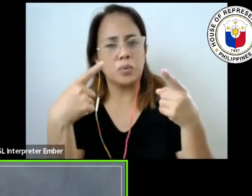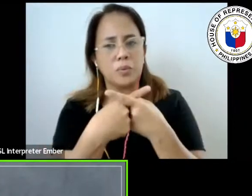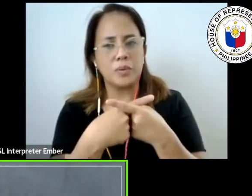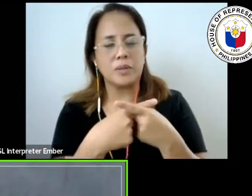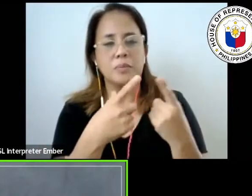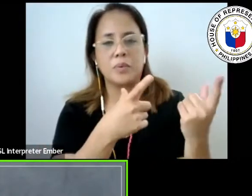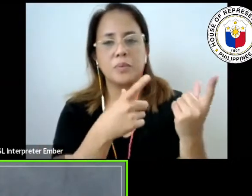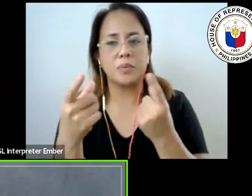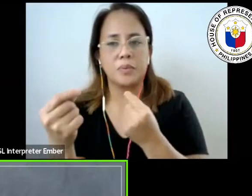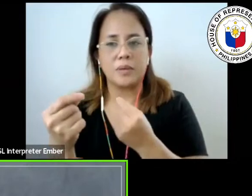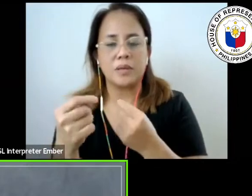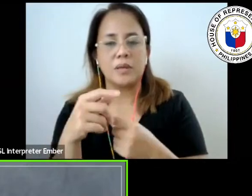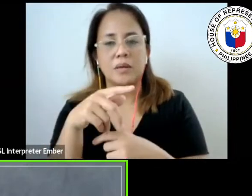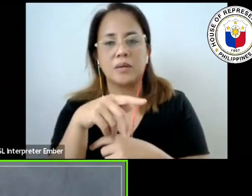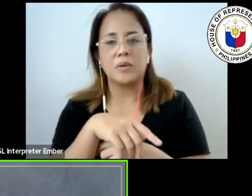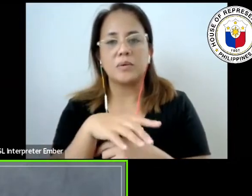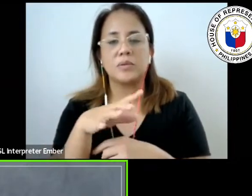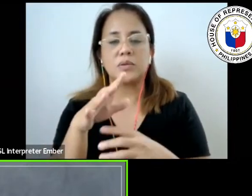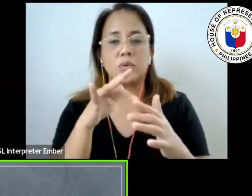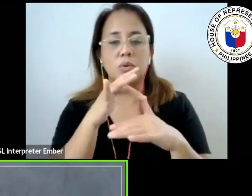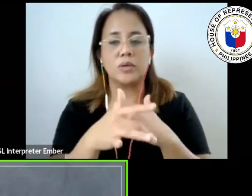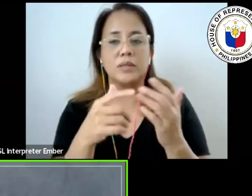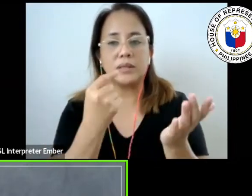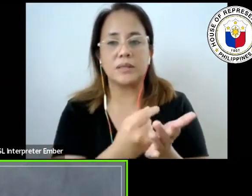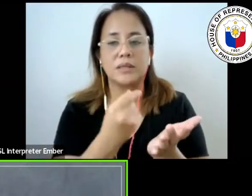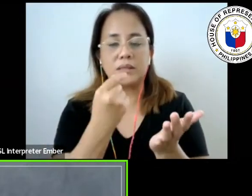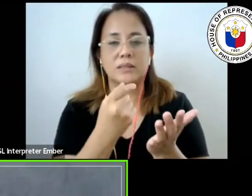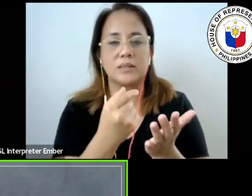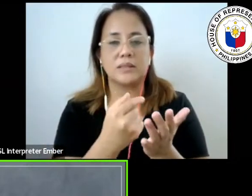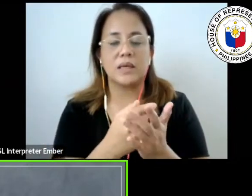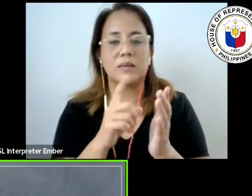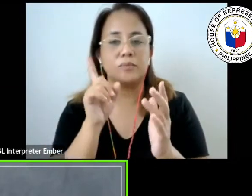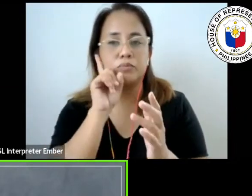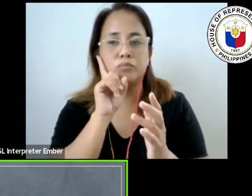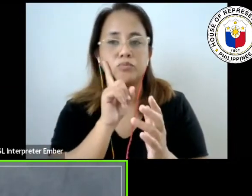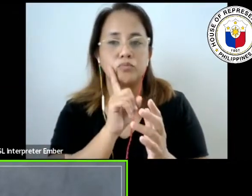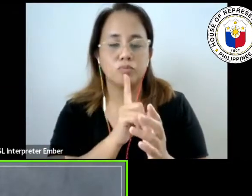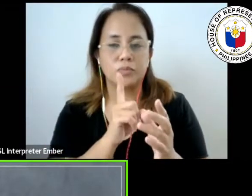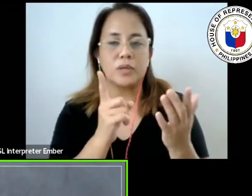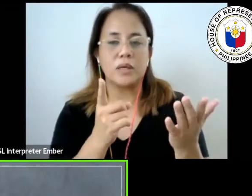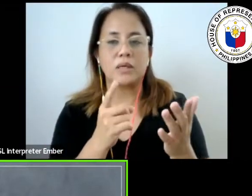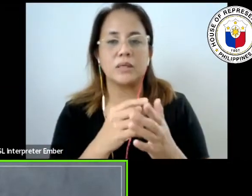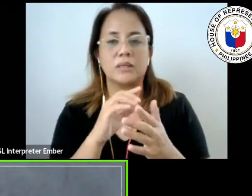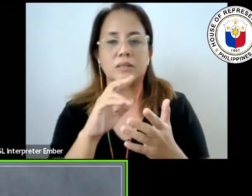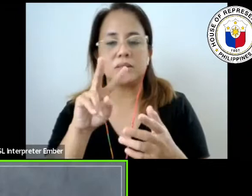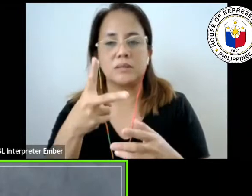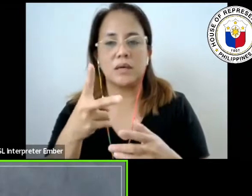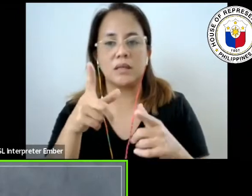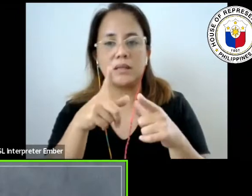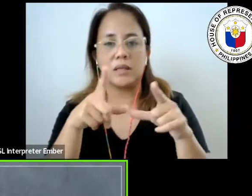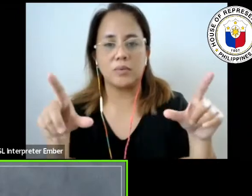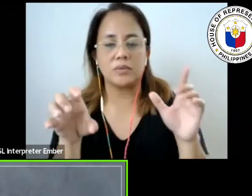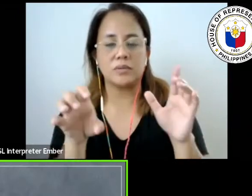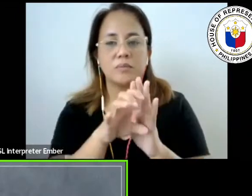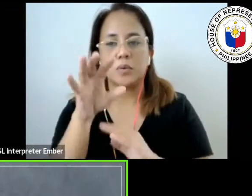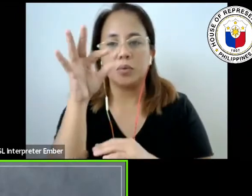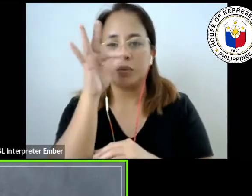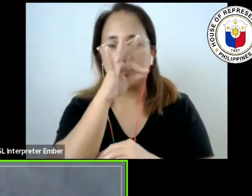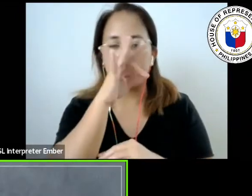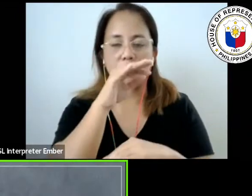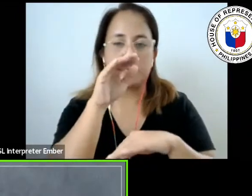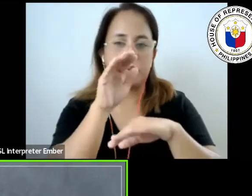the implementing MTBLE in the early grades and proficiency in the second language, such as Filipino or